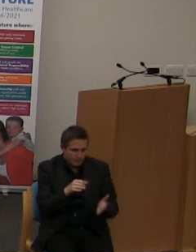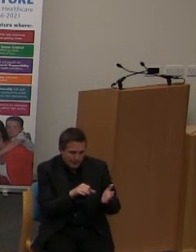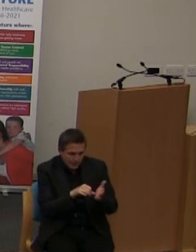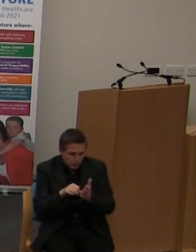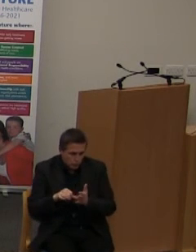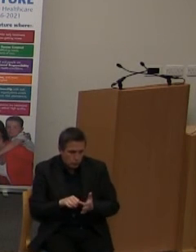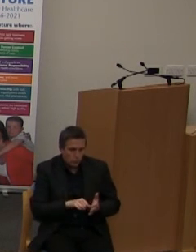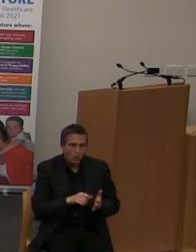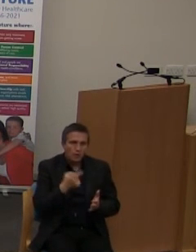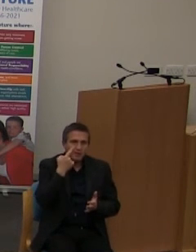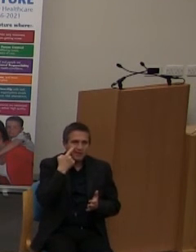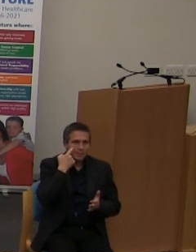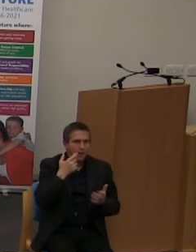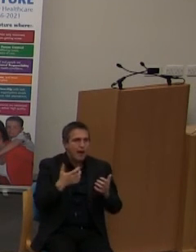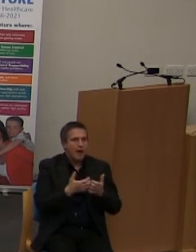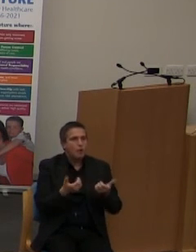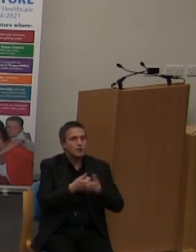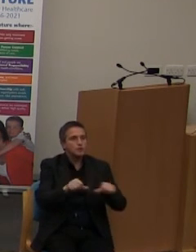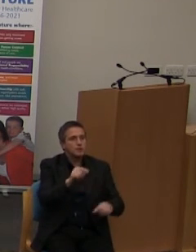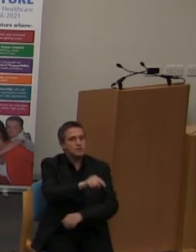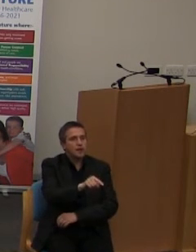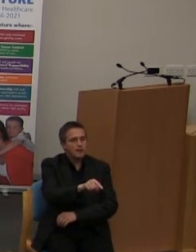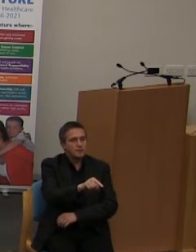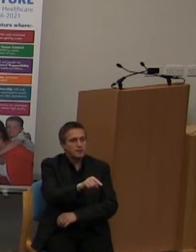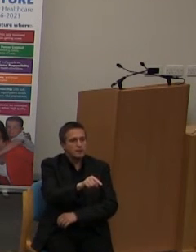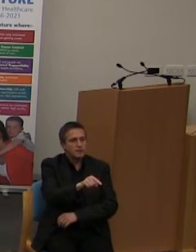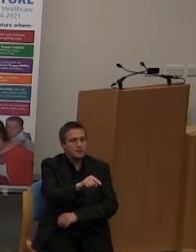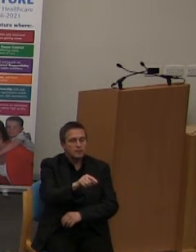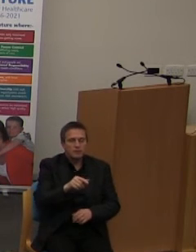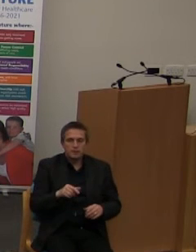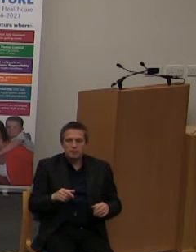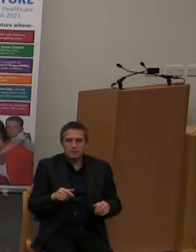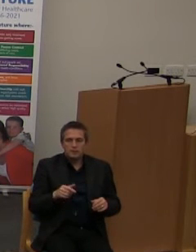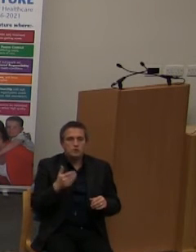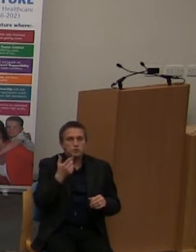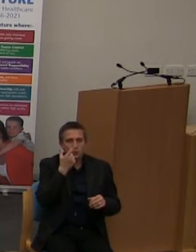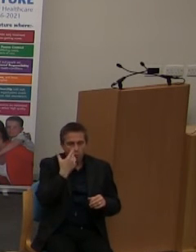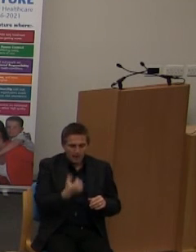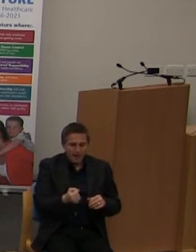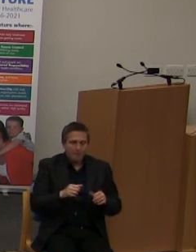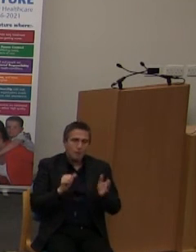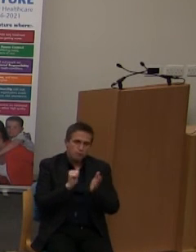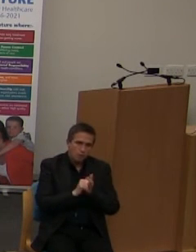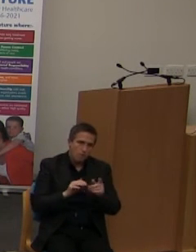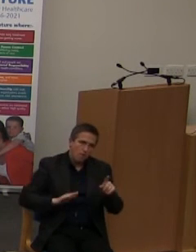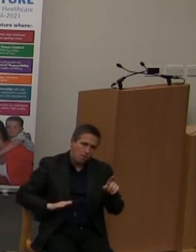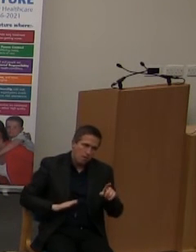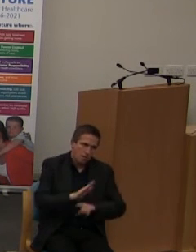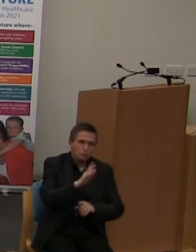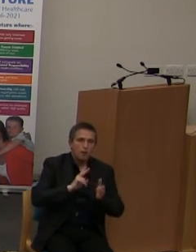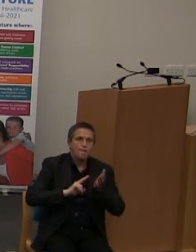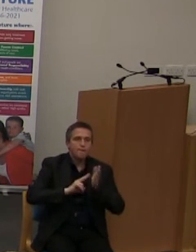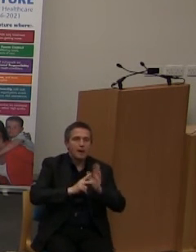barrier or a challenge to be addressed, and making sure that we do have that longer term planning, as opposed to just reacting to